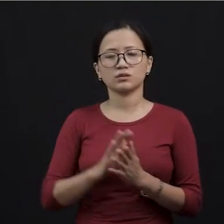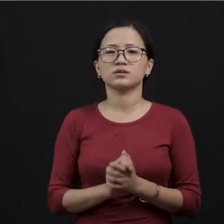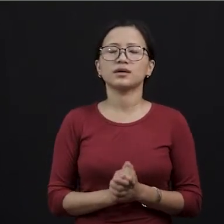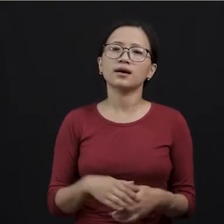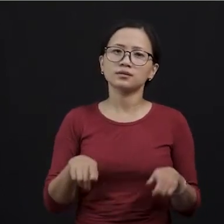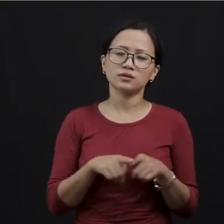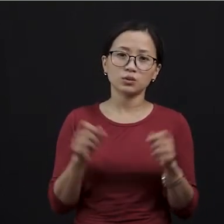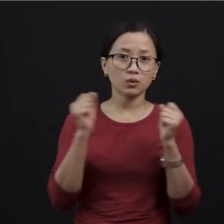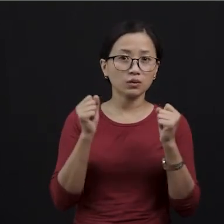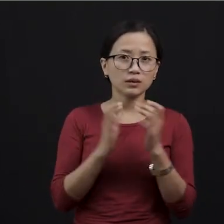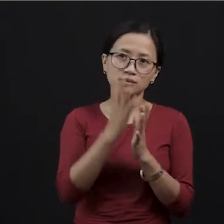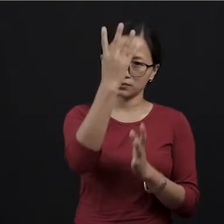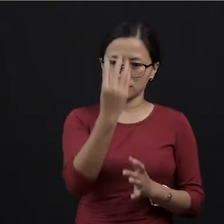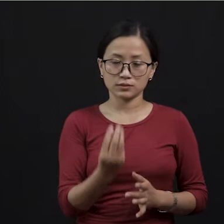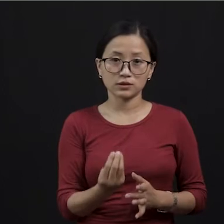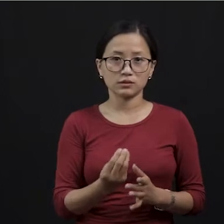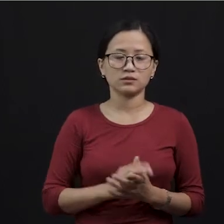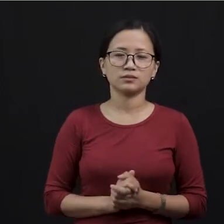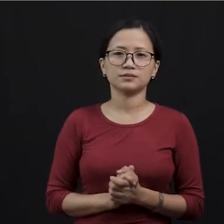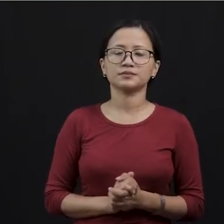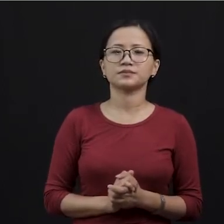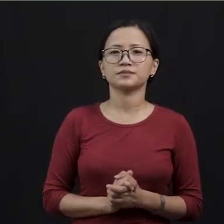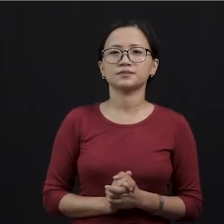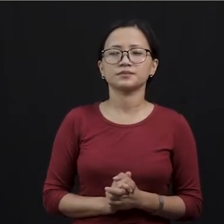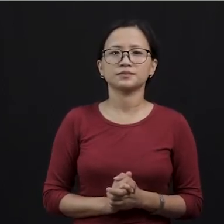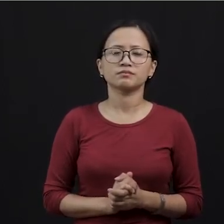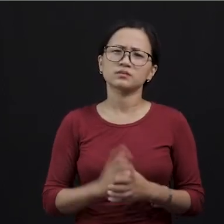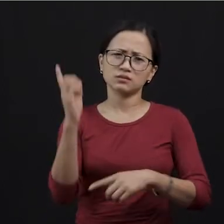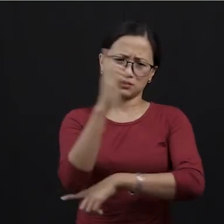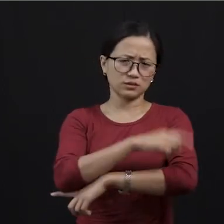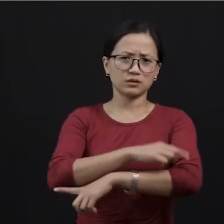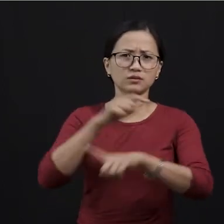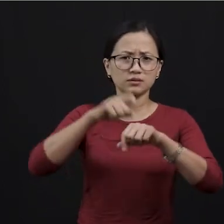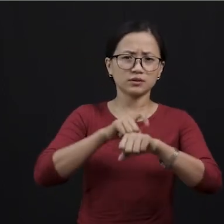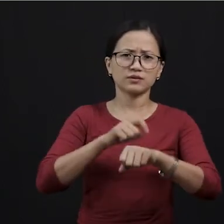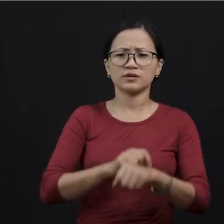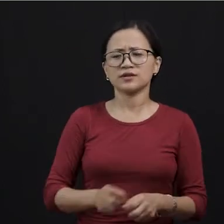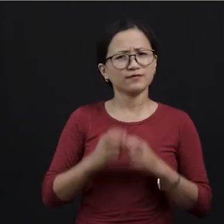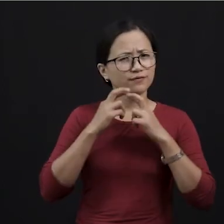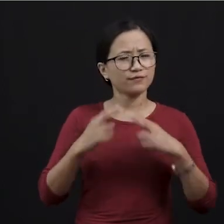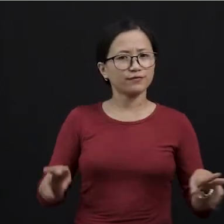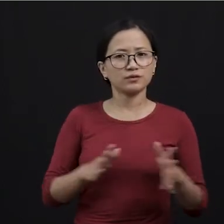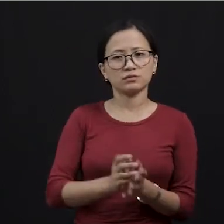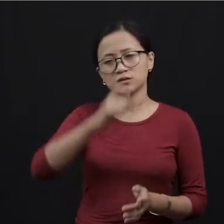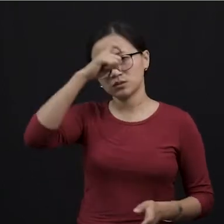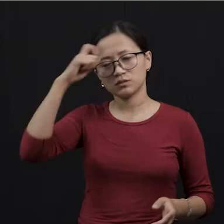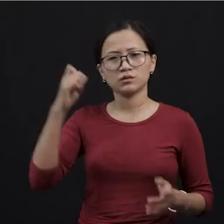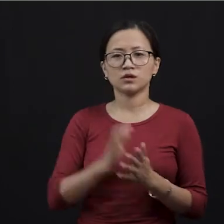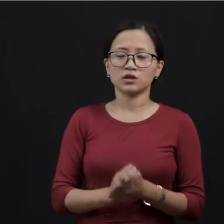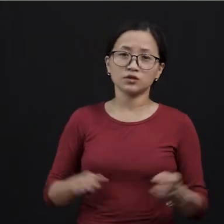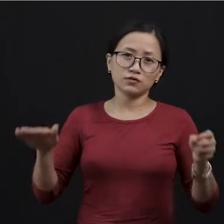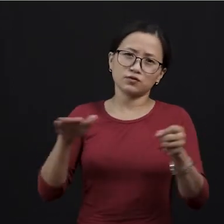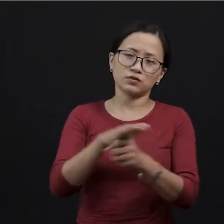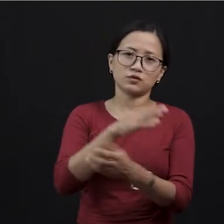night. Yes, during the daytime in the desert, it is very hot because full